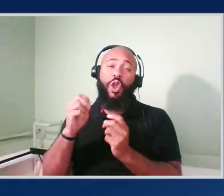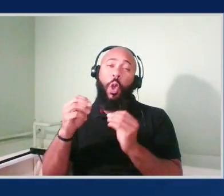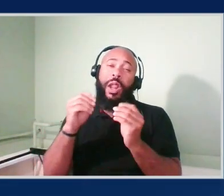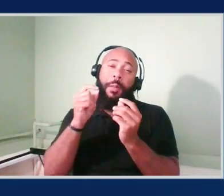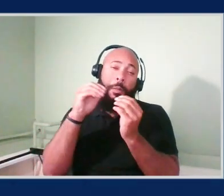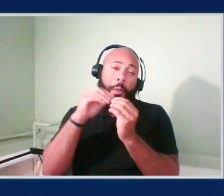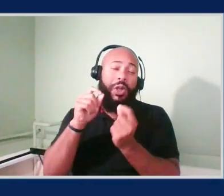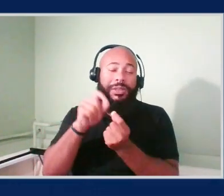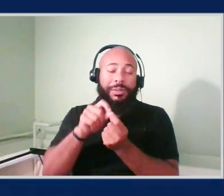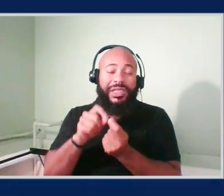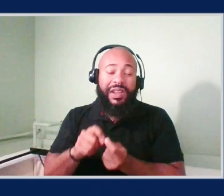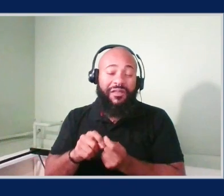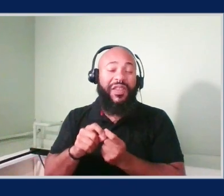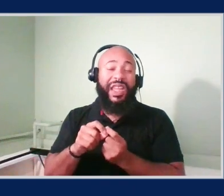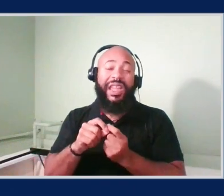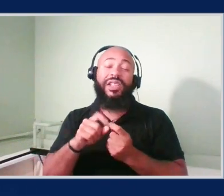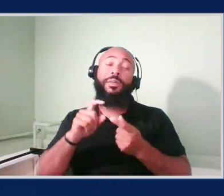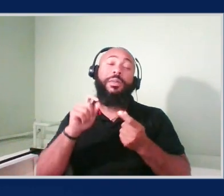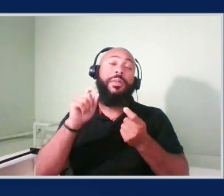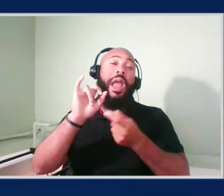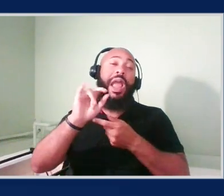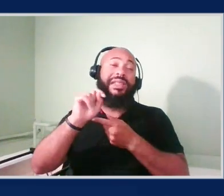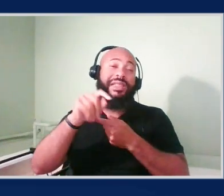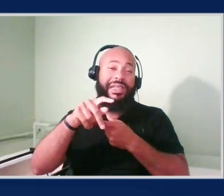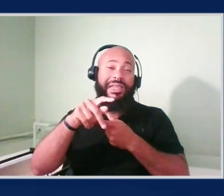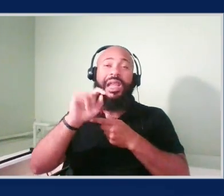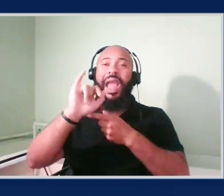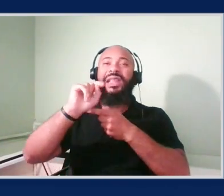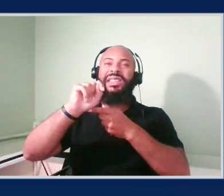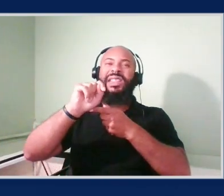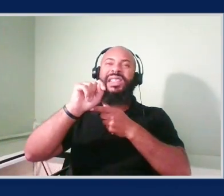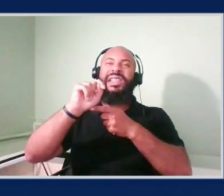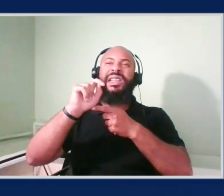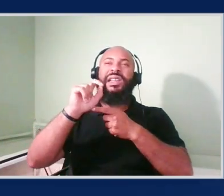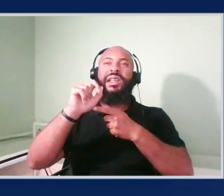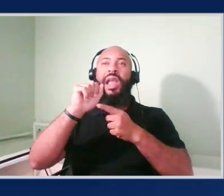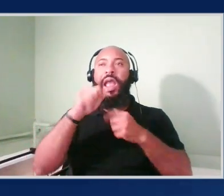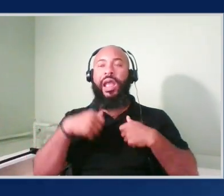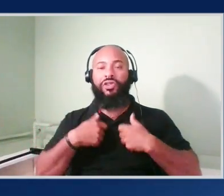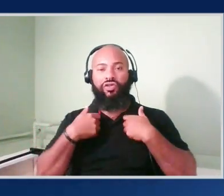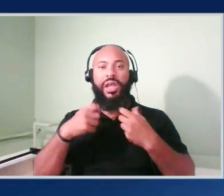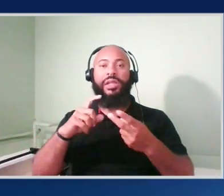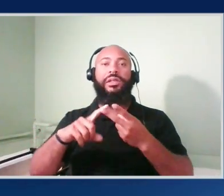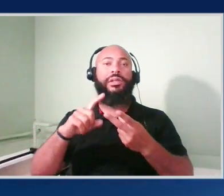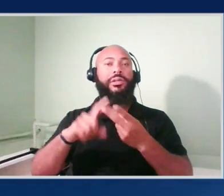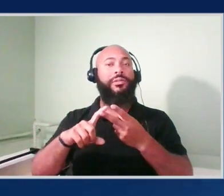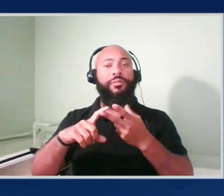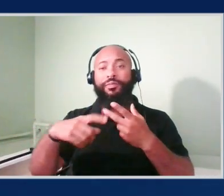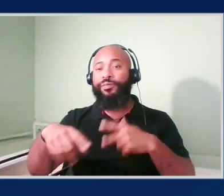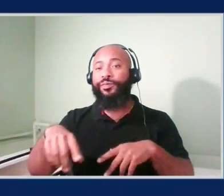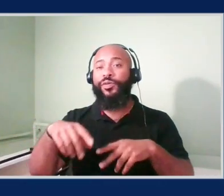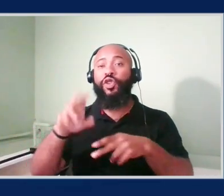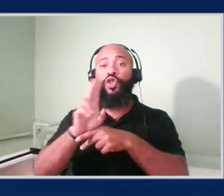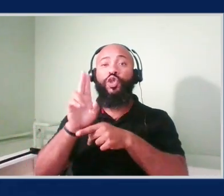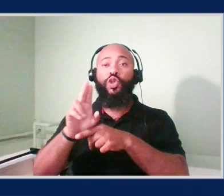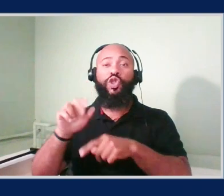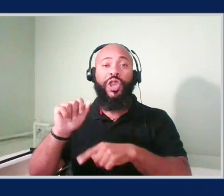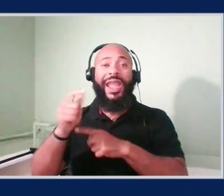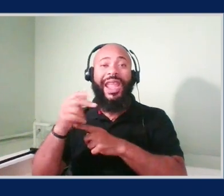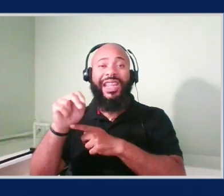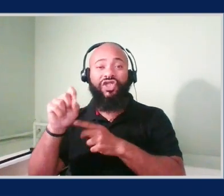IP addresses, user agents, known malicious indicators of compromise that will help